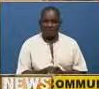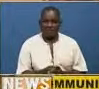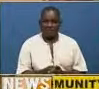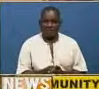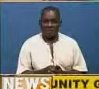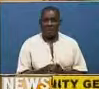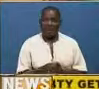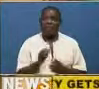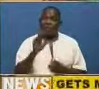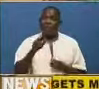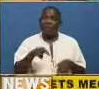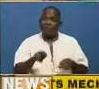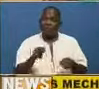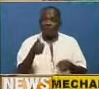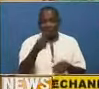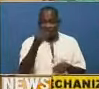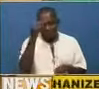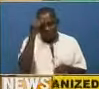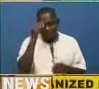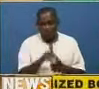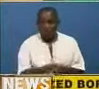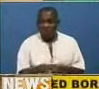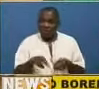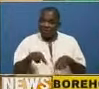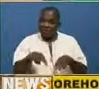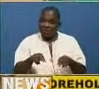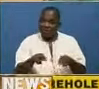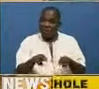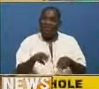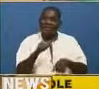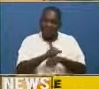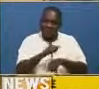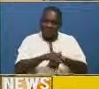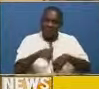road nigga, wow, the number.